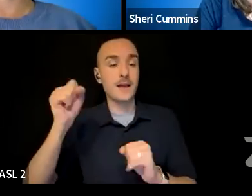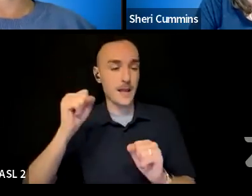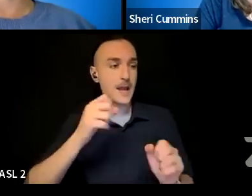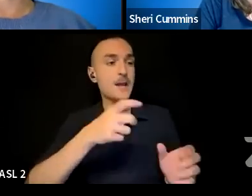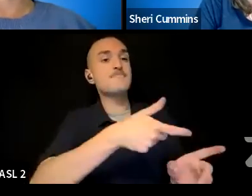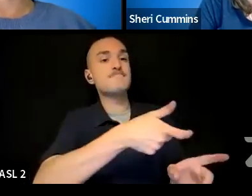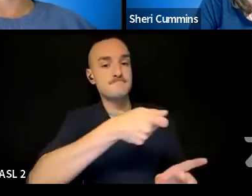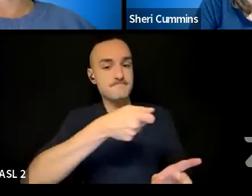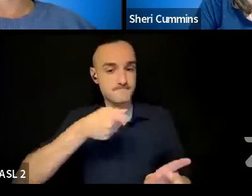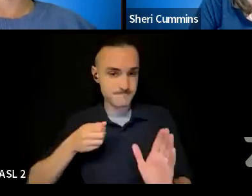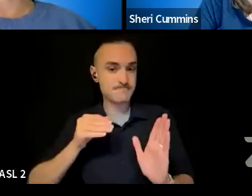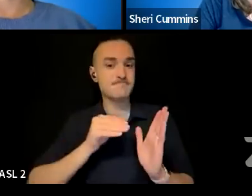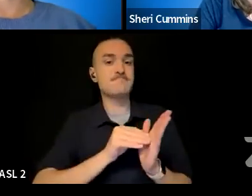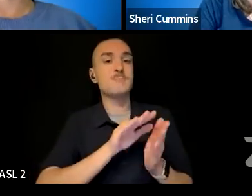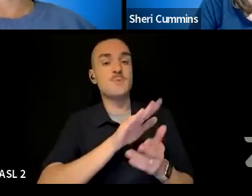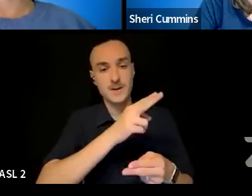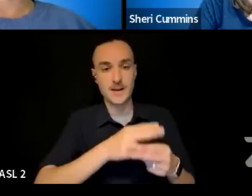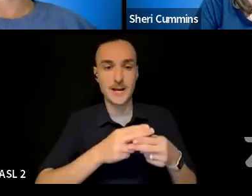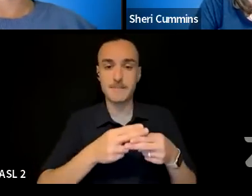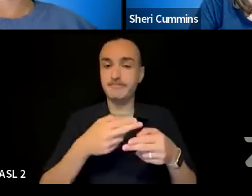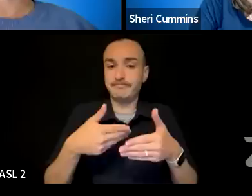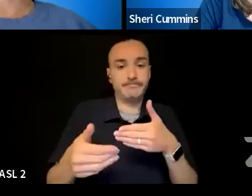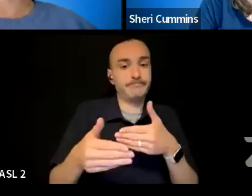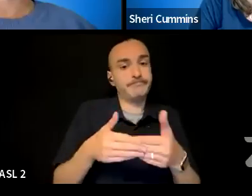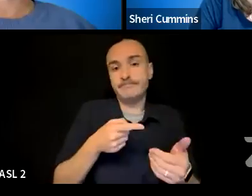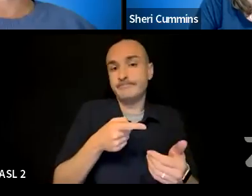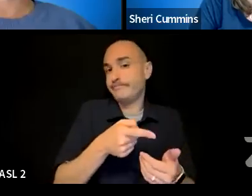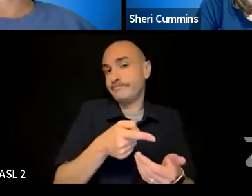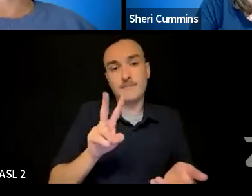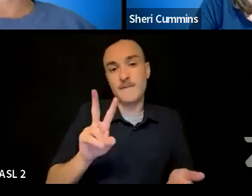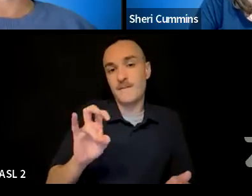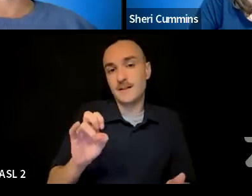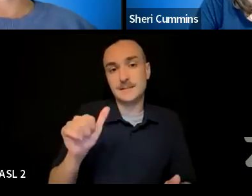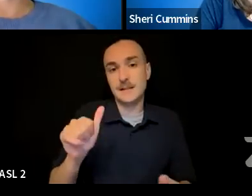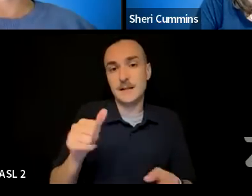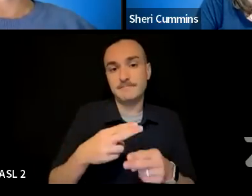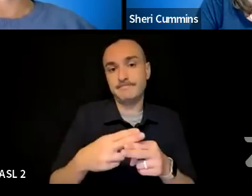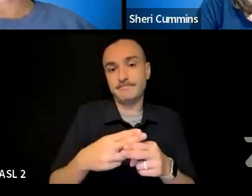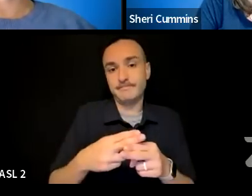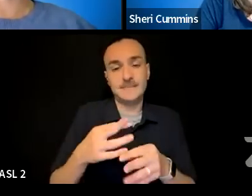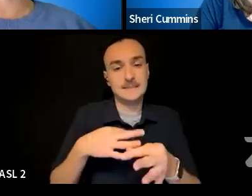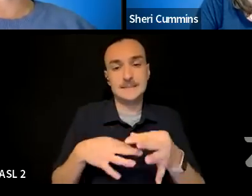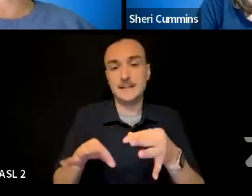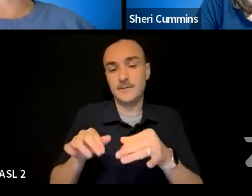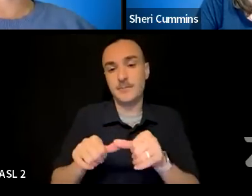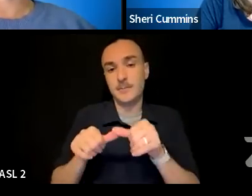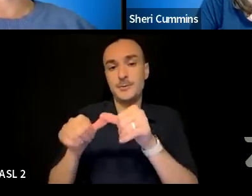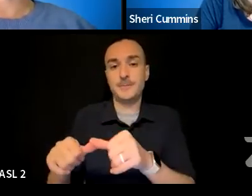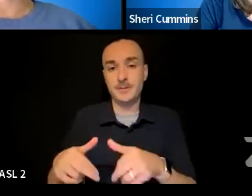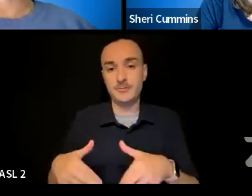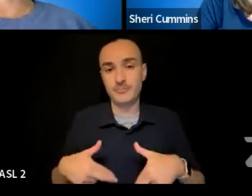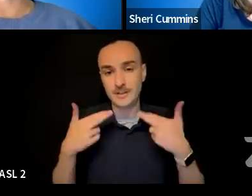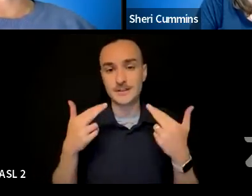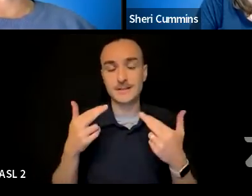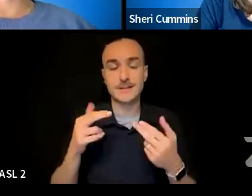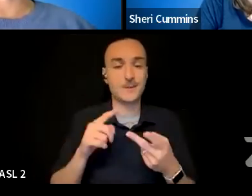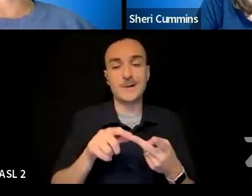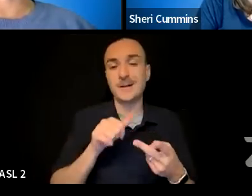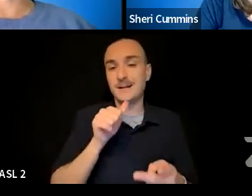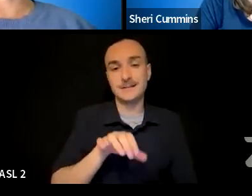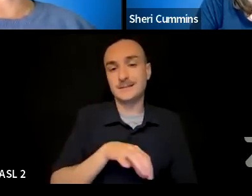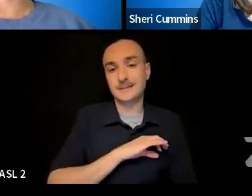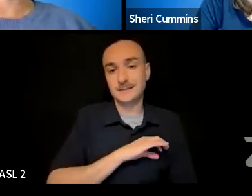have the status of who might be on a visa rather than being a permanent resident or a non-citizen.